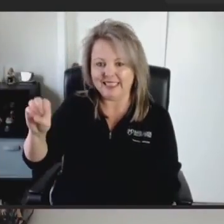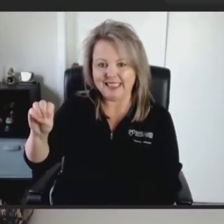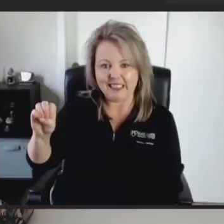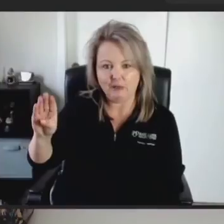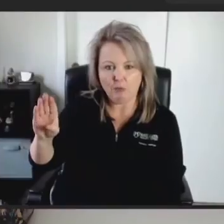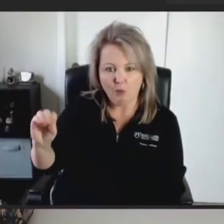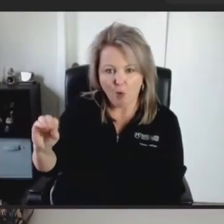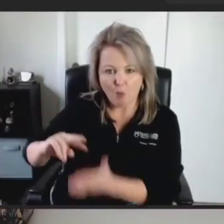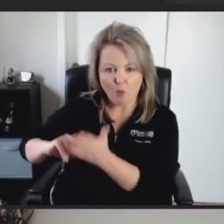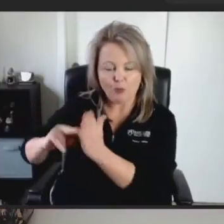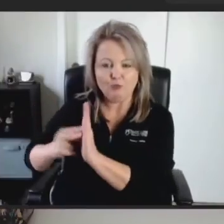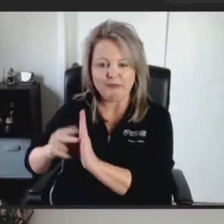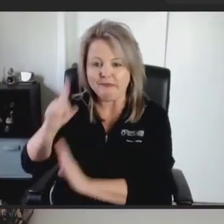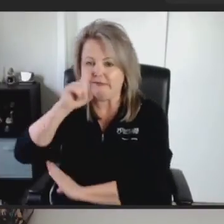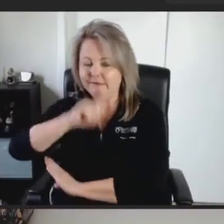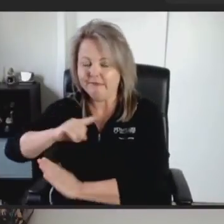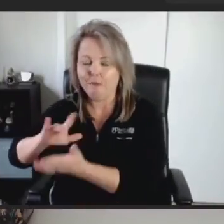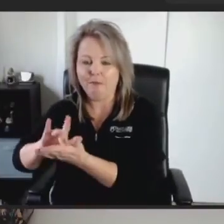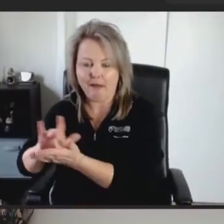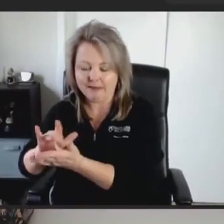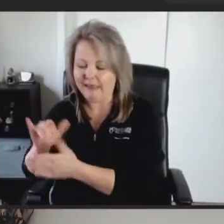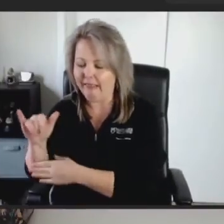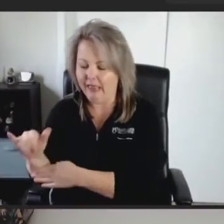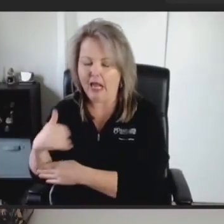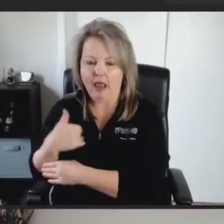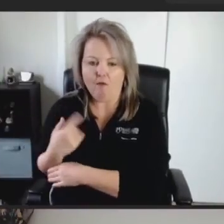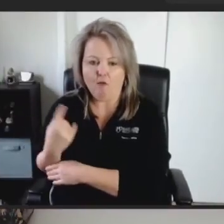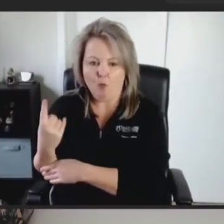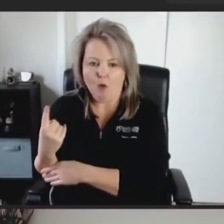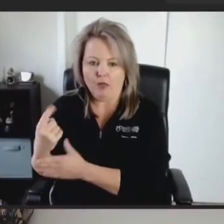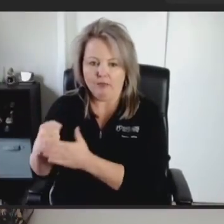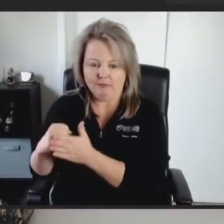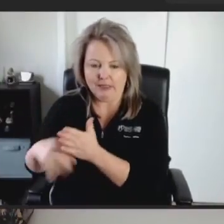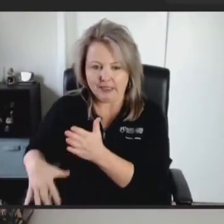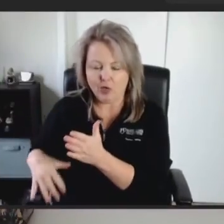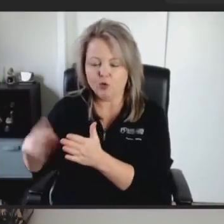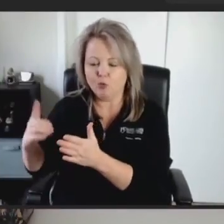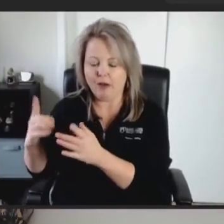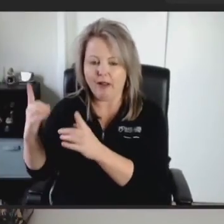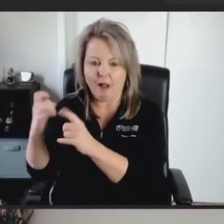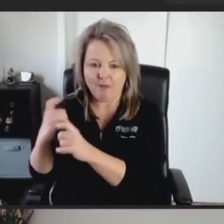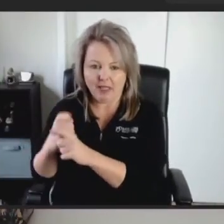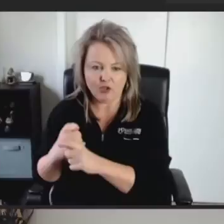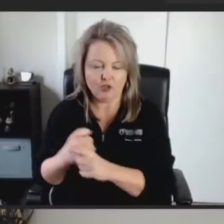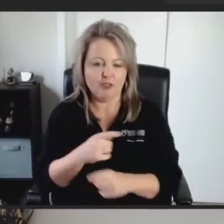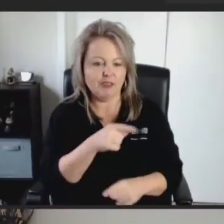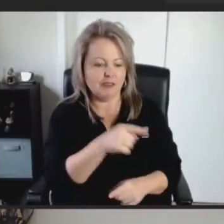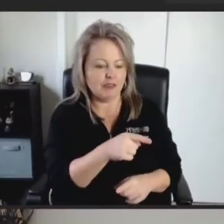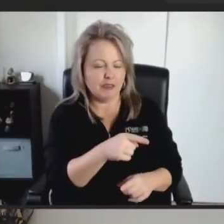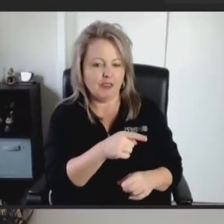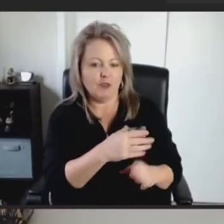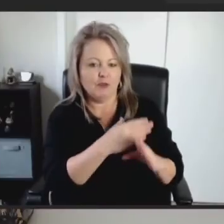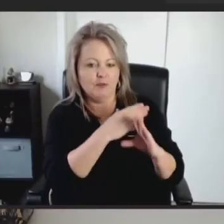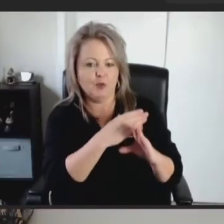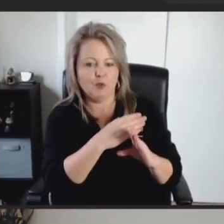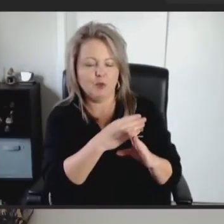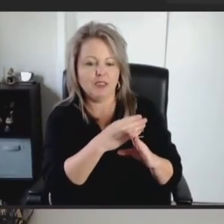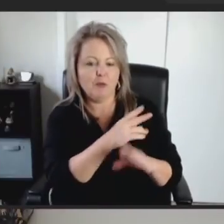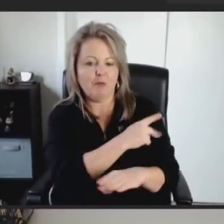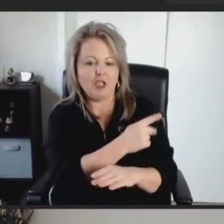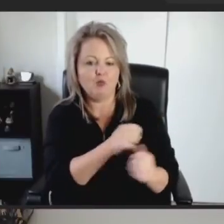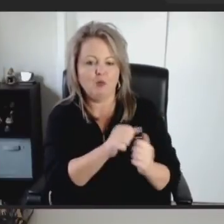pregnancy complication. In terms of immunocompromised, there was one patient with HIV, but there was not